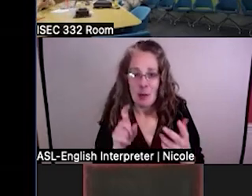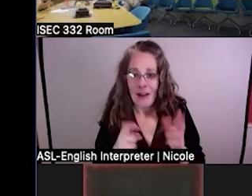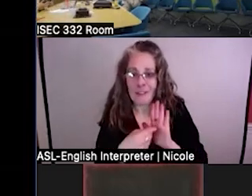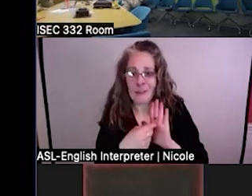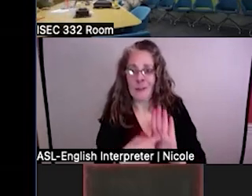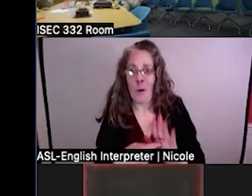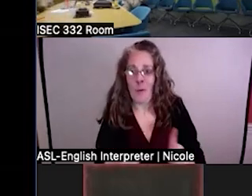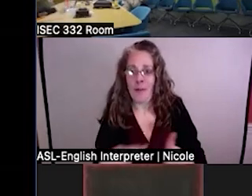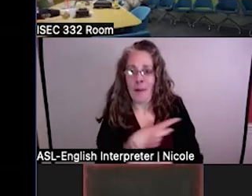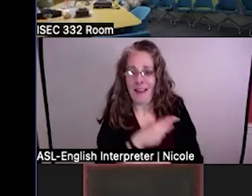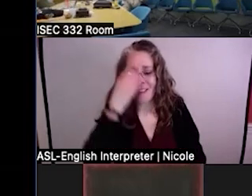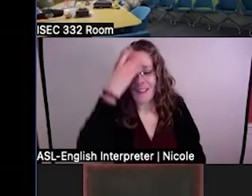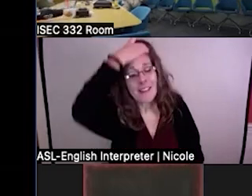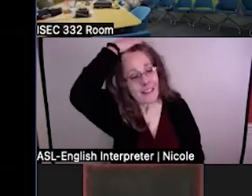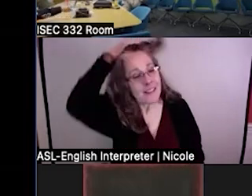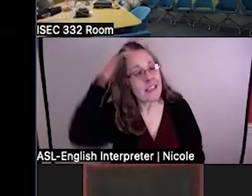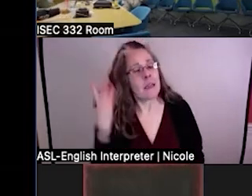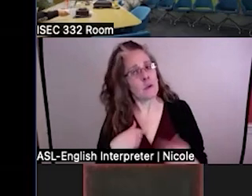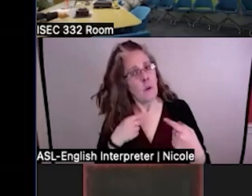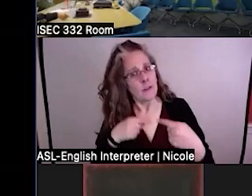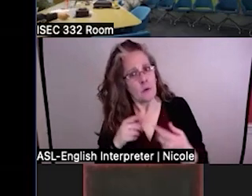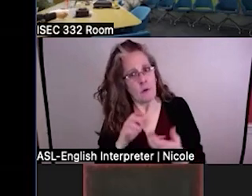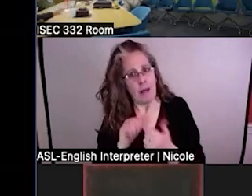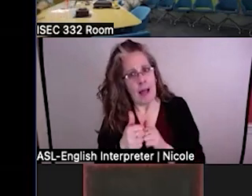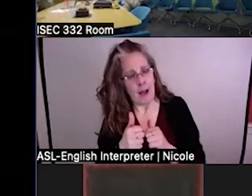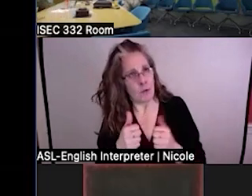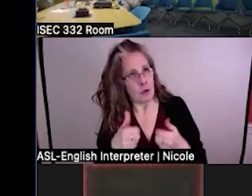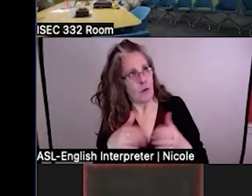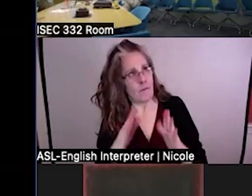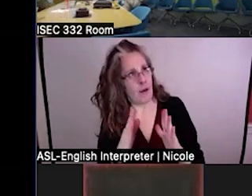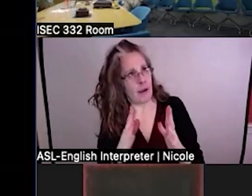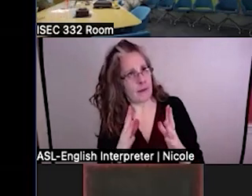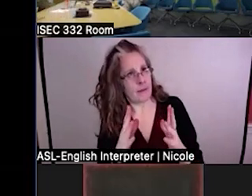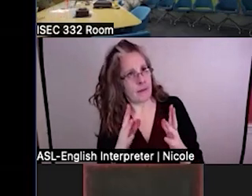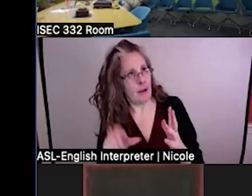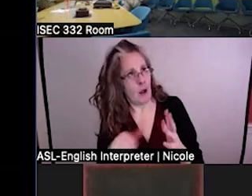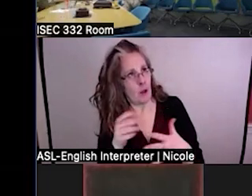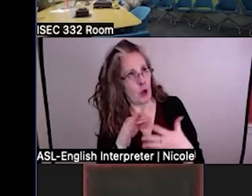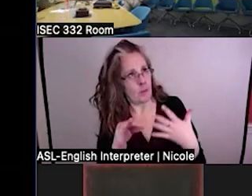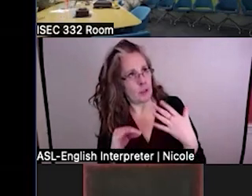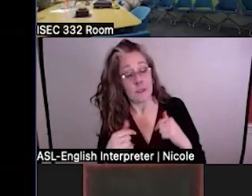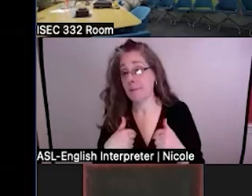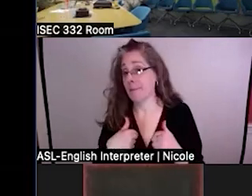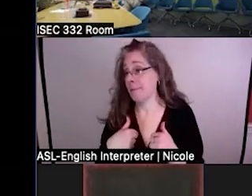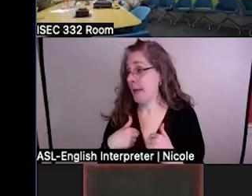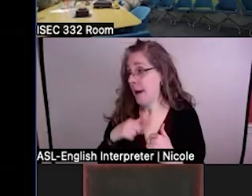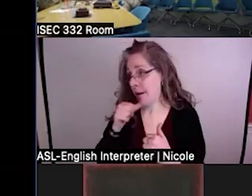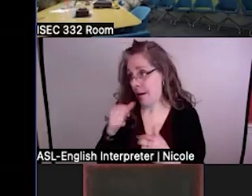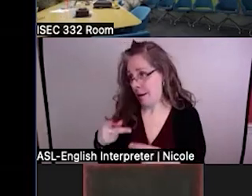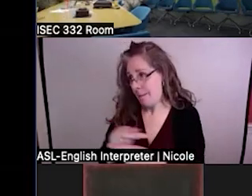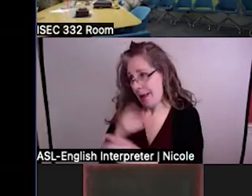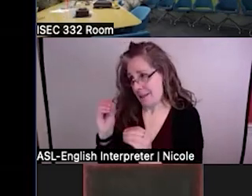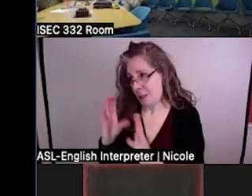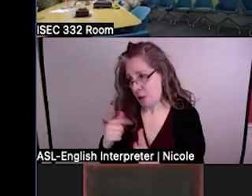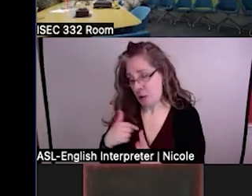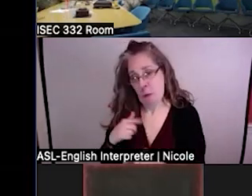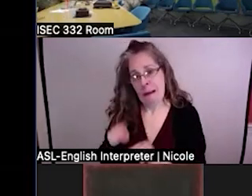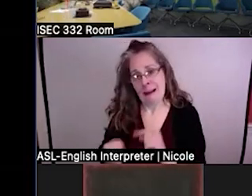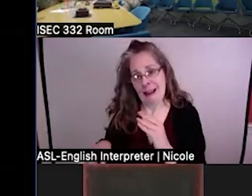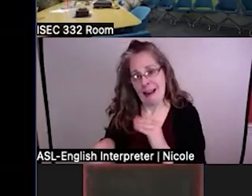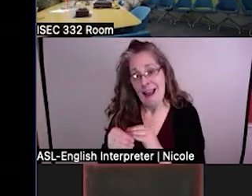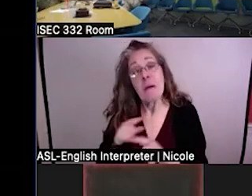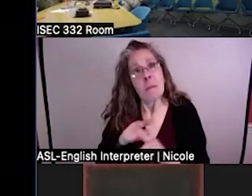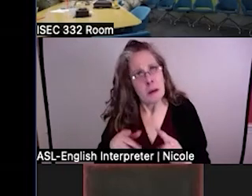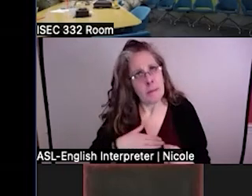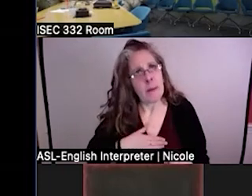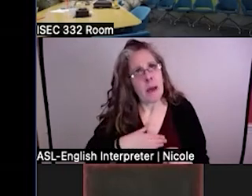understand how to do that. As a non-math teacher, I have not much to to add, although my child